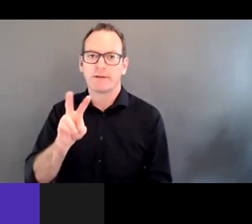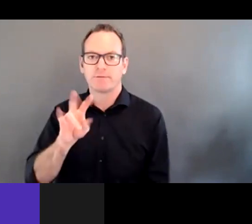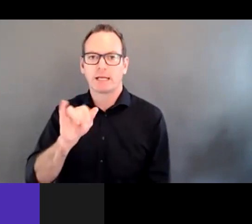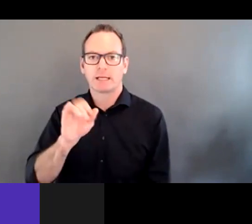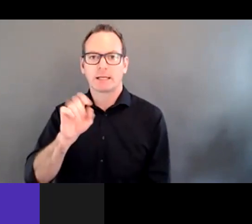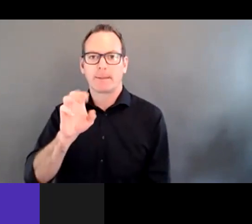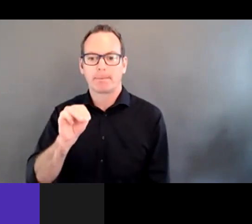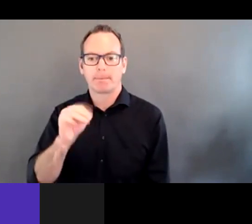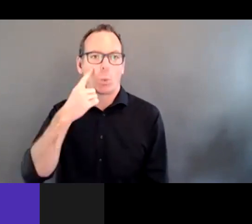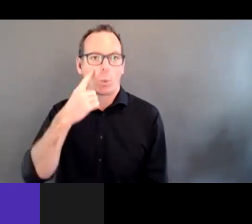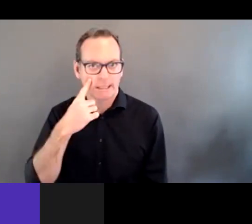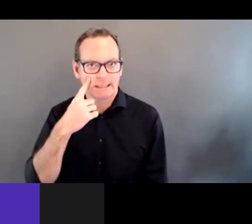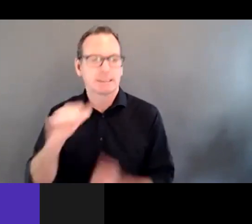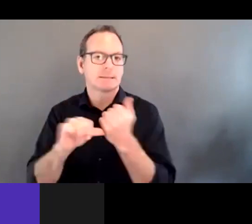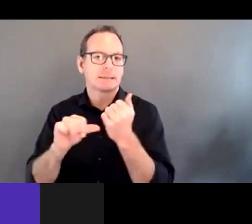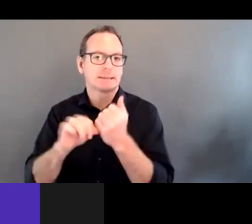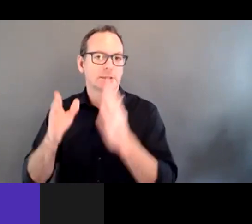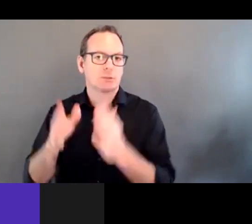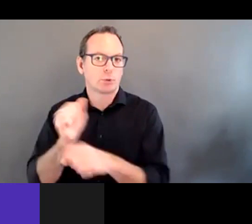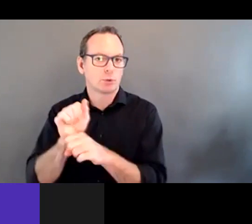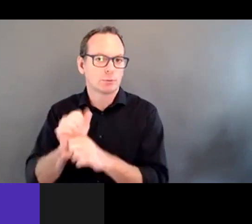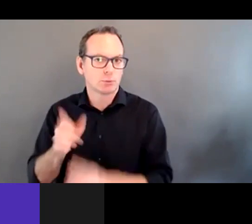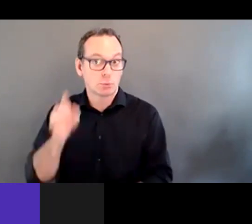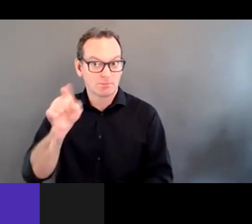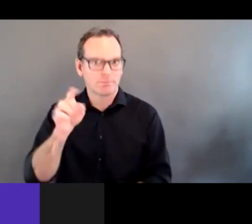usually they're able to help you.